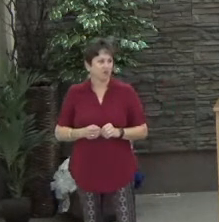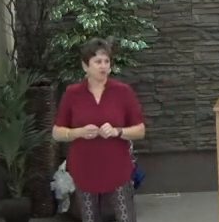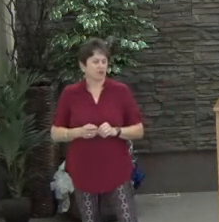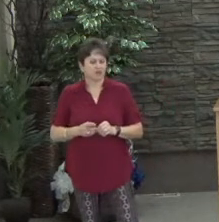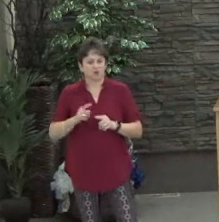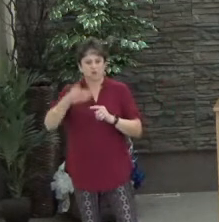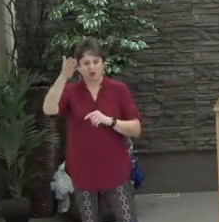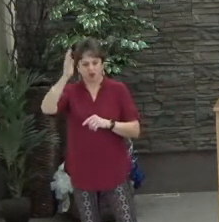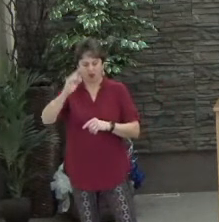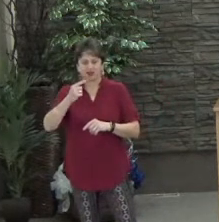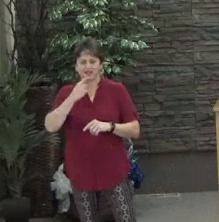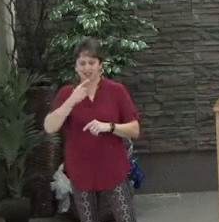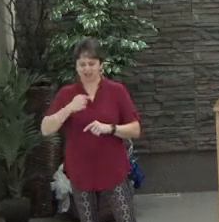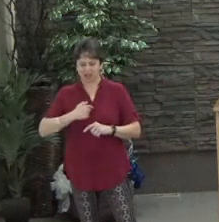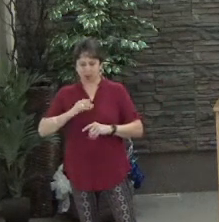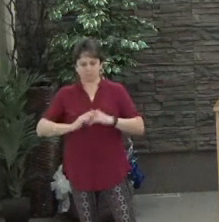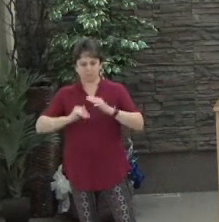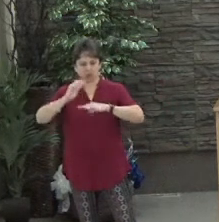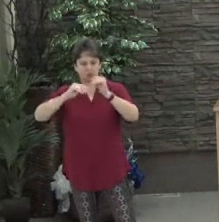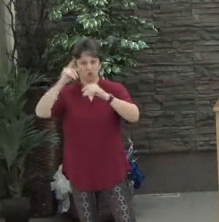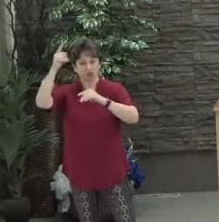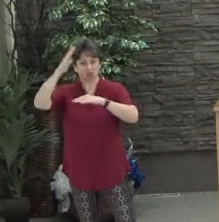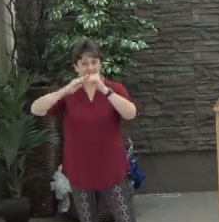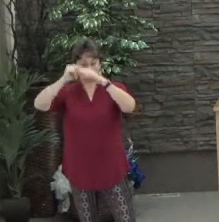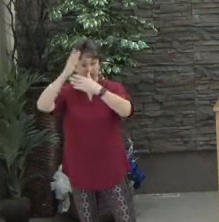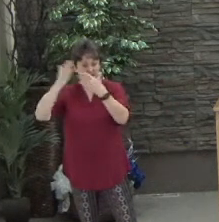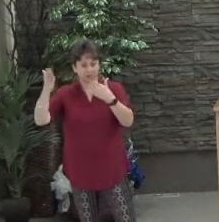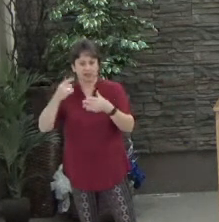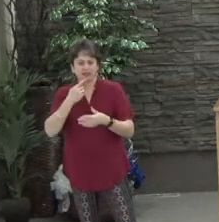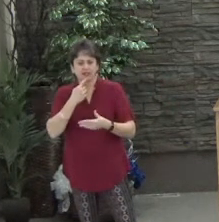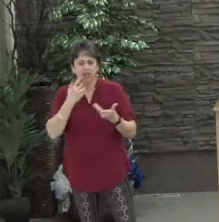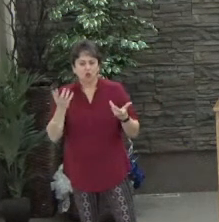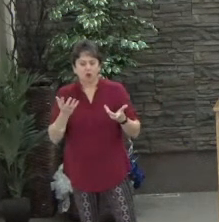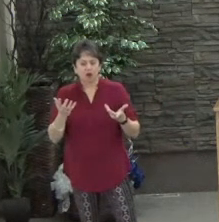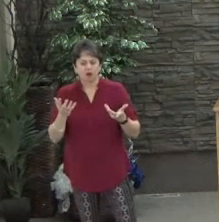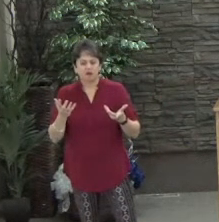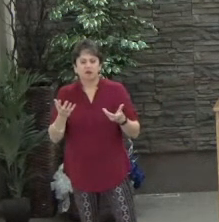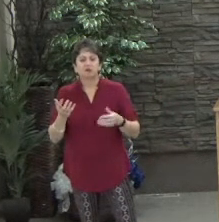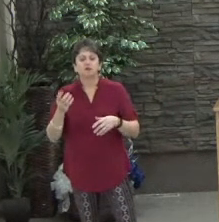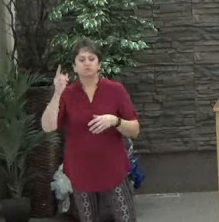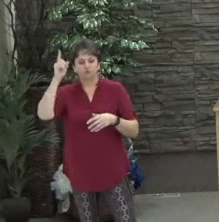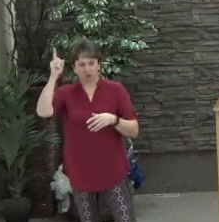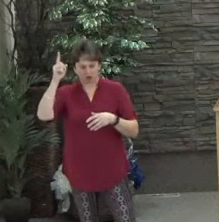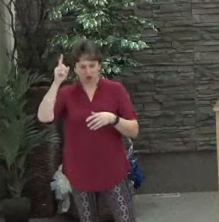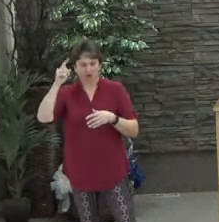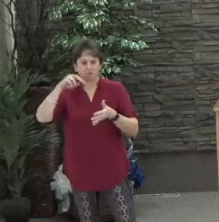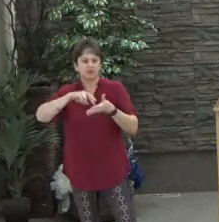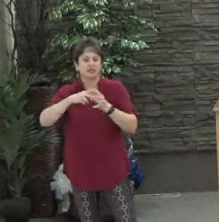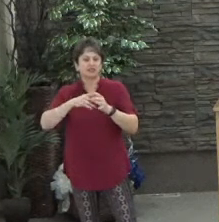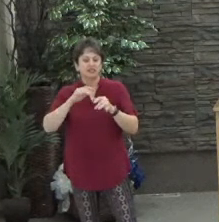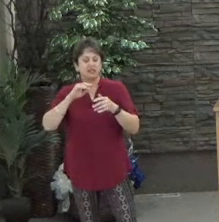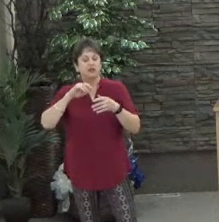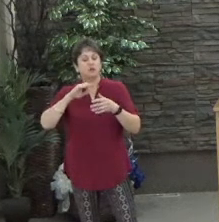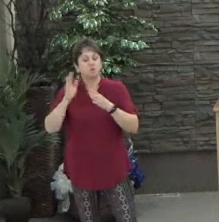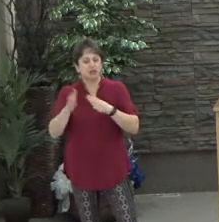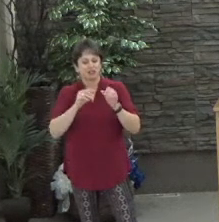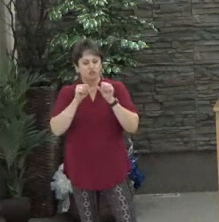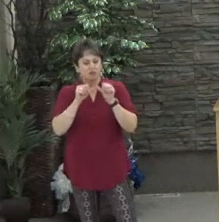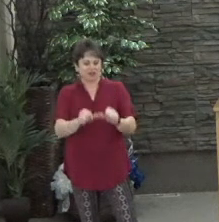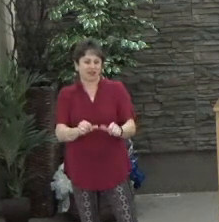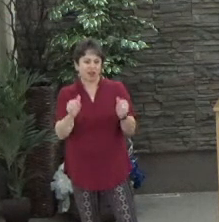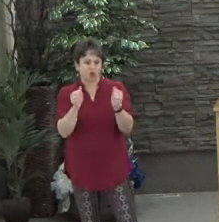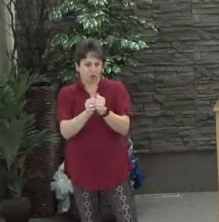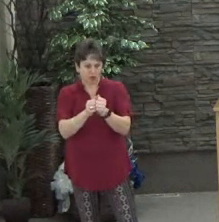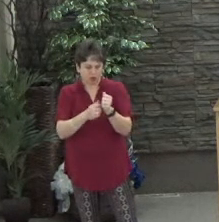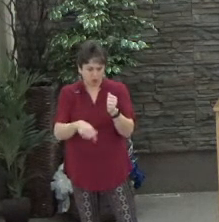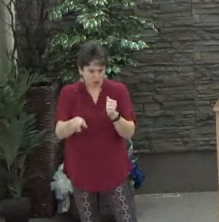When God says, I'm building something here, what God is saying is, I intend to stay with you. I don't intend